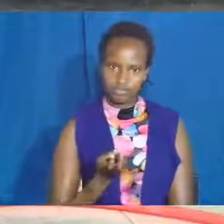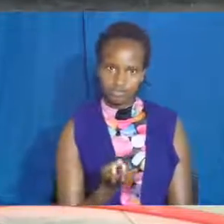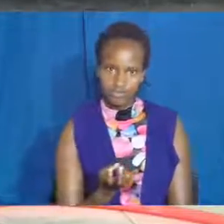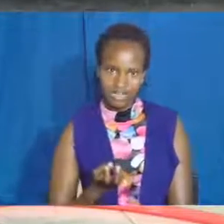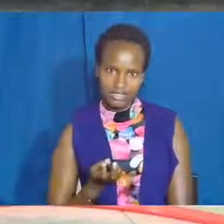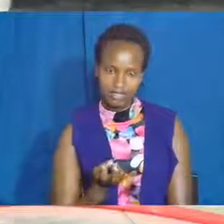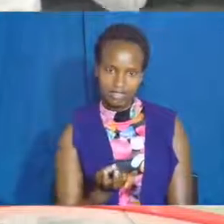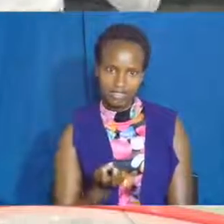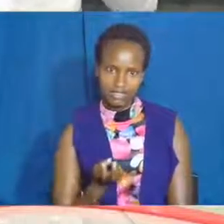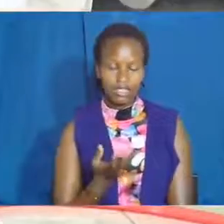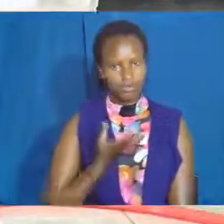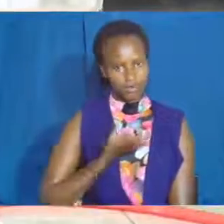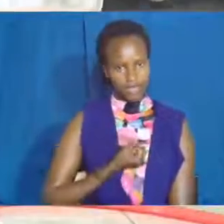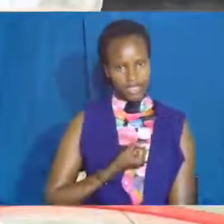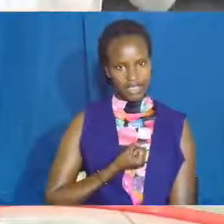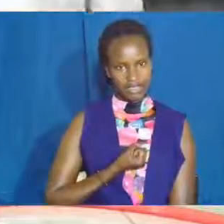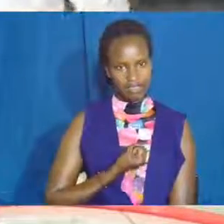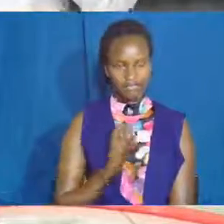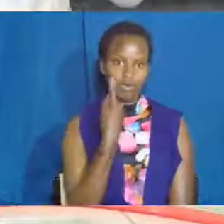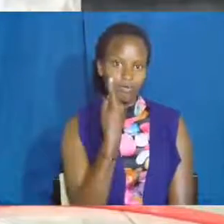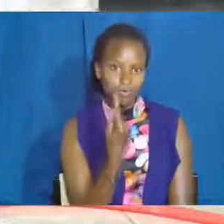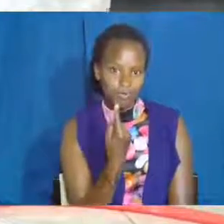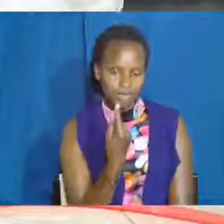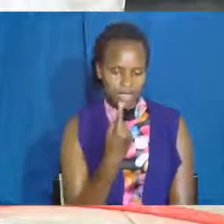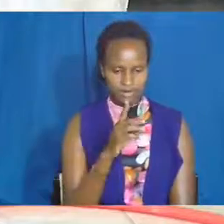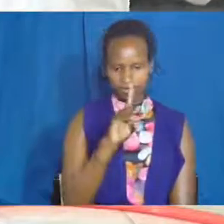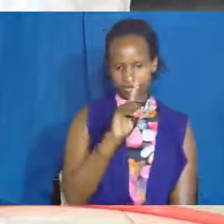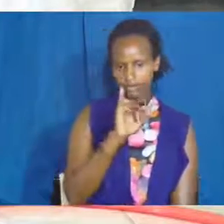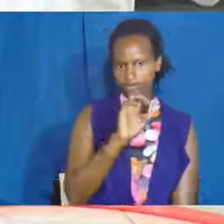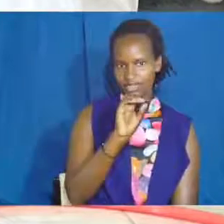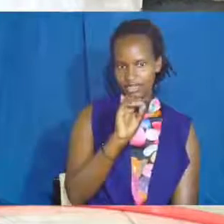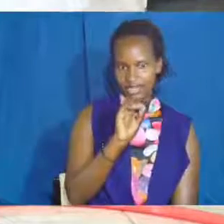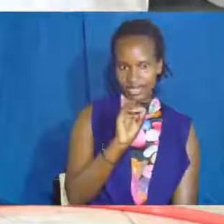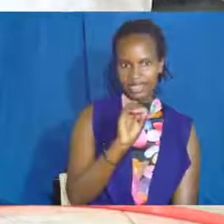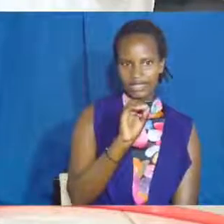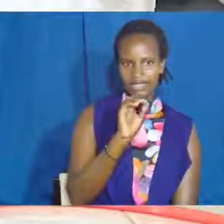Examples of passive transports, we have one, we have diffusion.